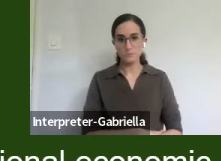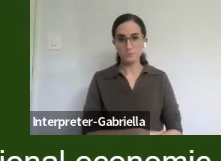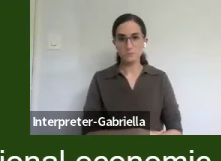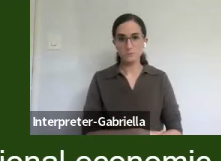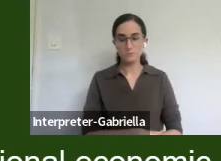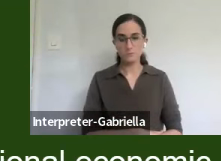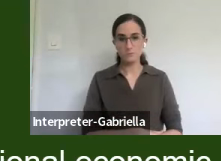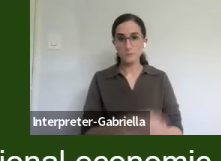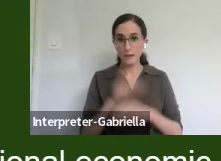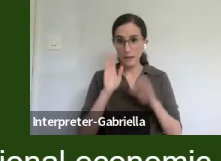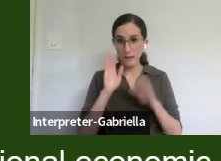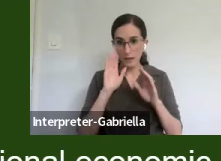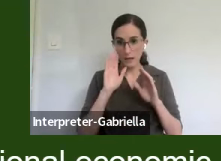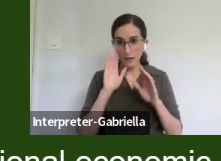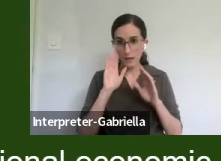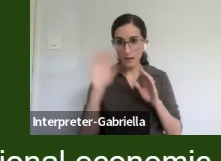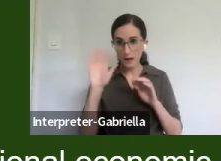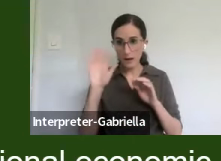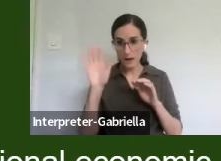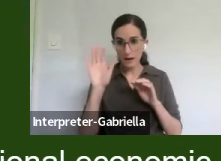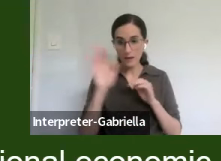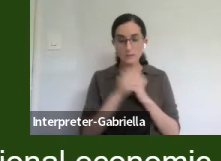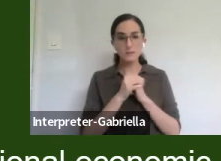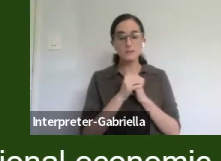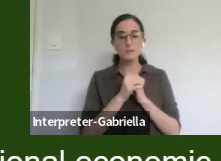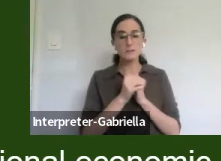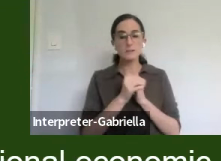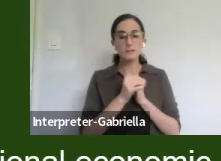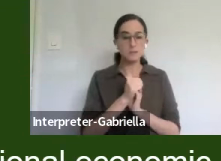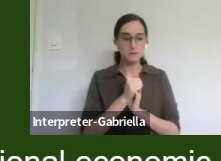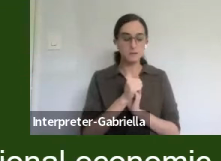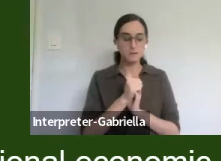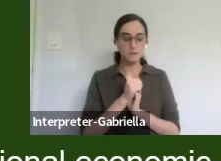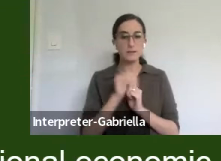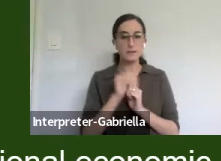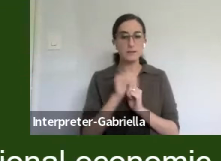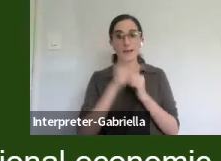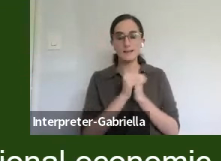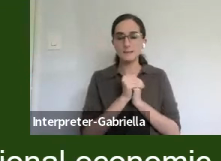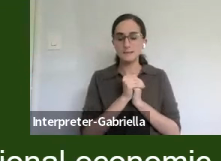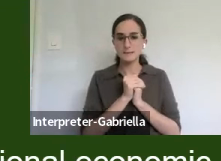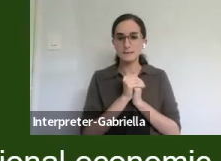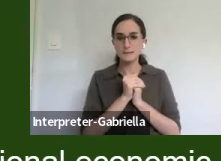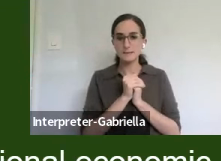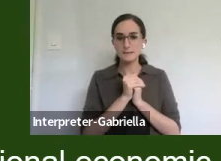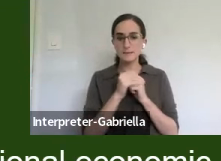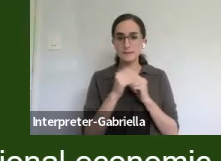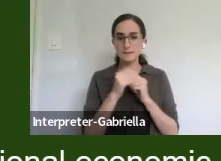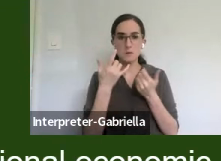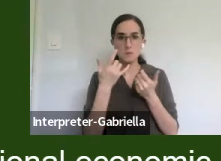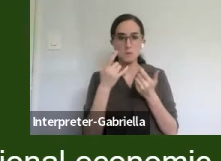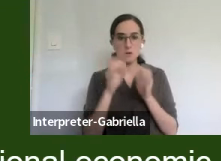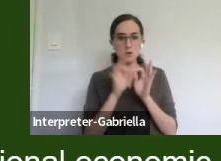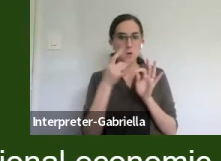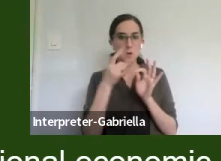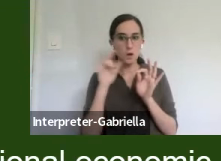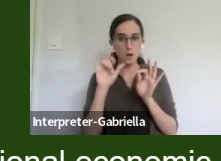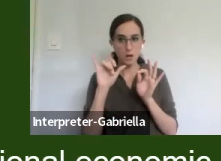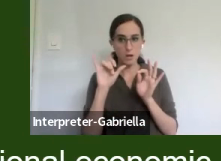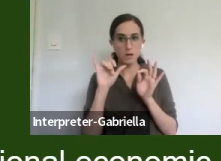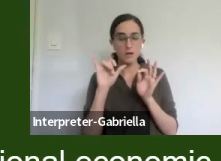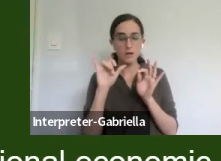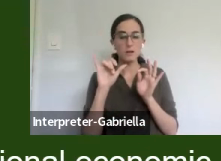Hello, everyone. Hi. Hi, Aisha. You can see me. Hi, yes. We're gonna do it. We have this conversation and we're